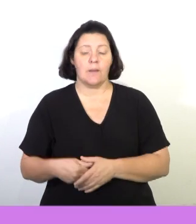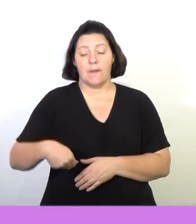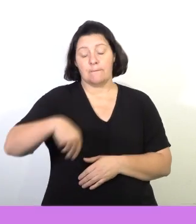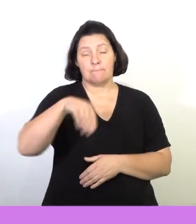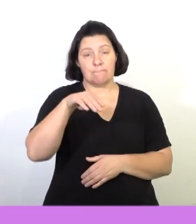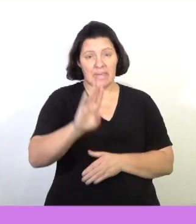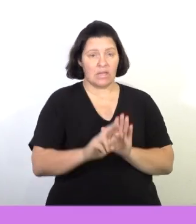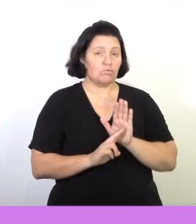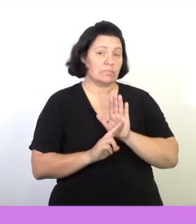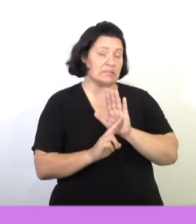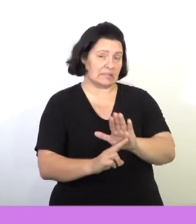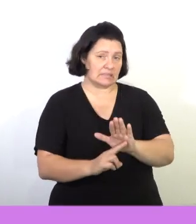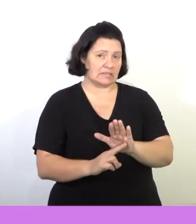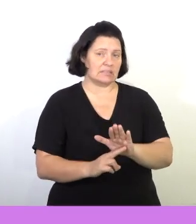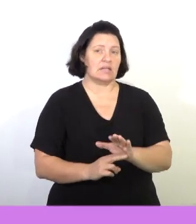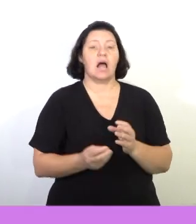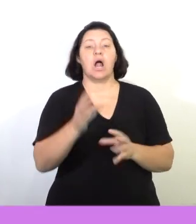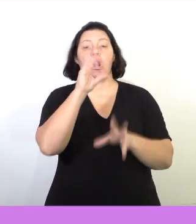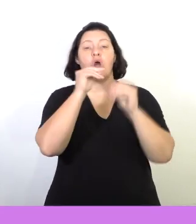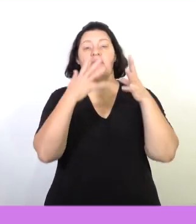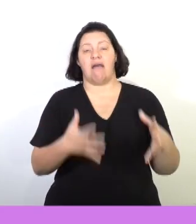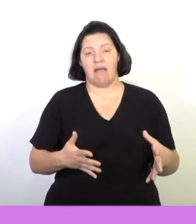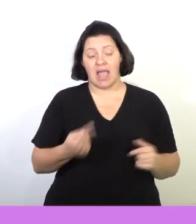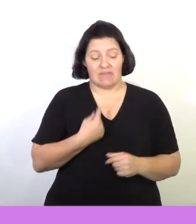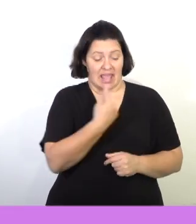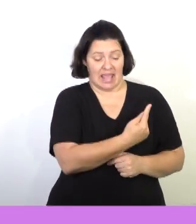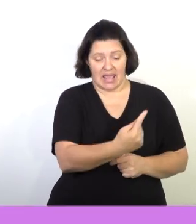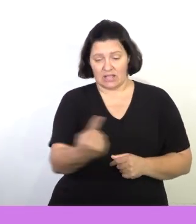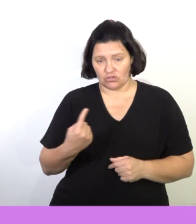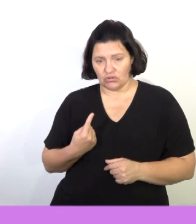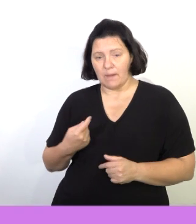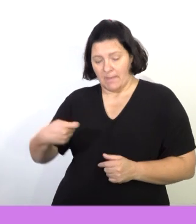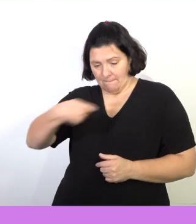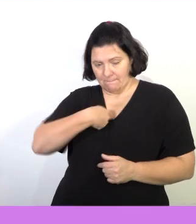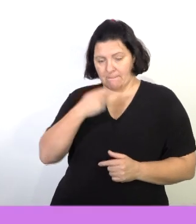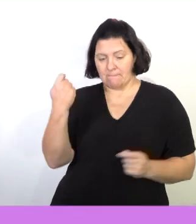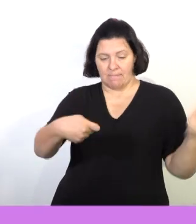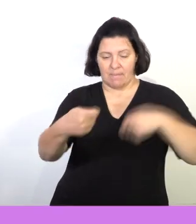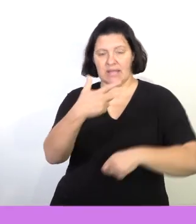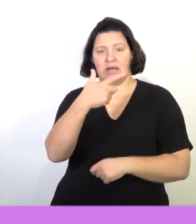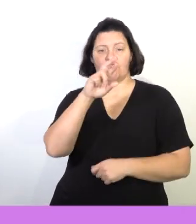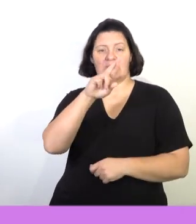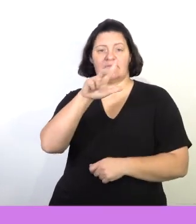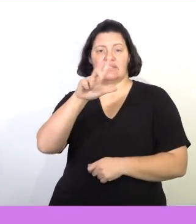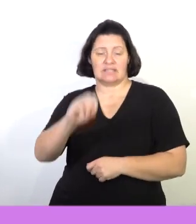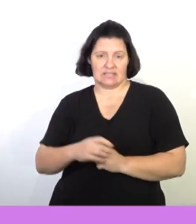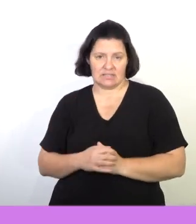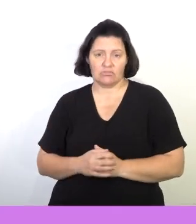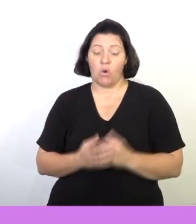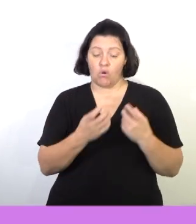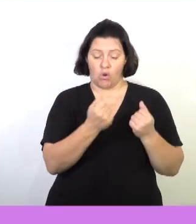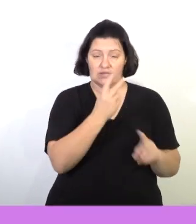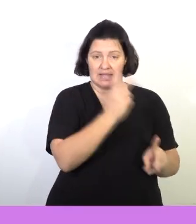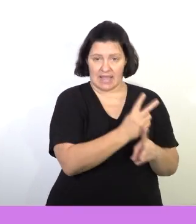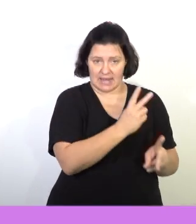move. B represents the number of learners if each pays 70 rands. So we're gonna